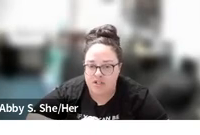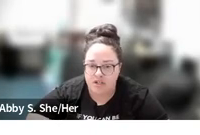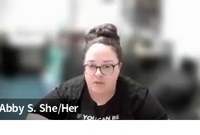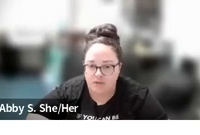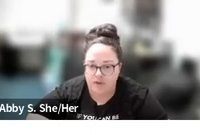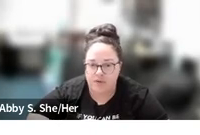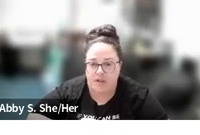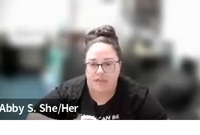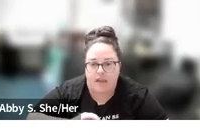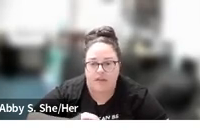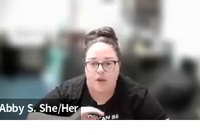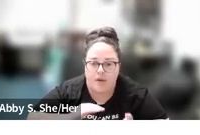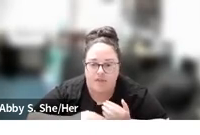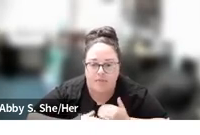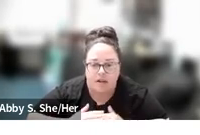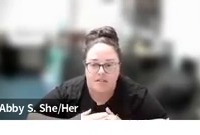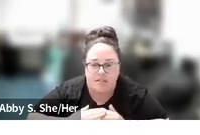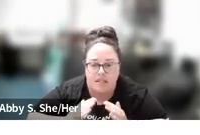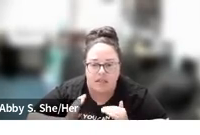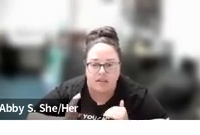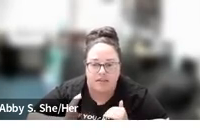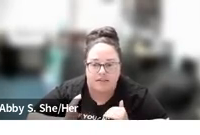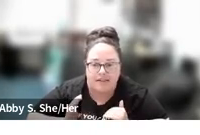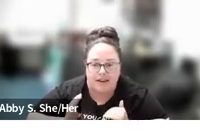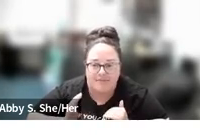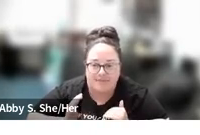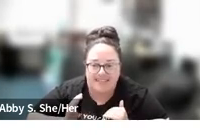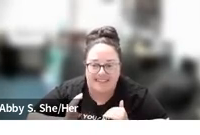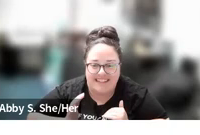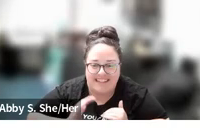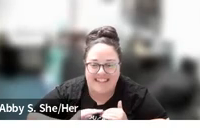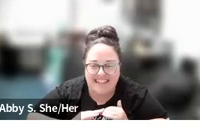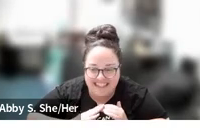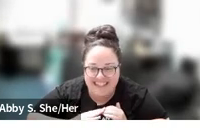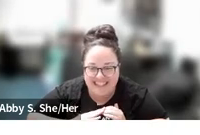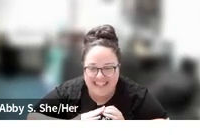your watch to do for you, and then going from there to see.